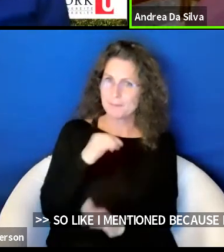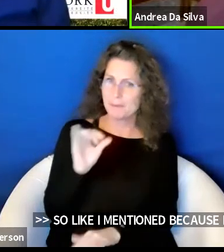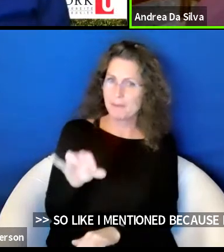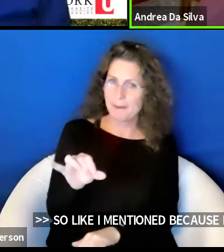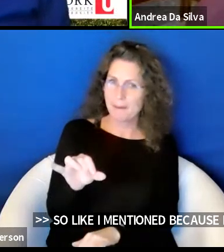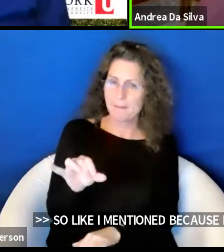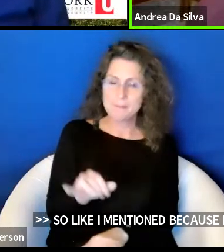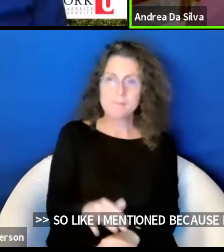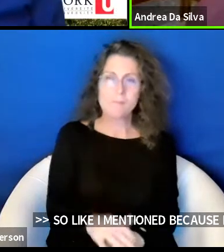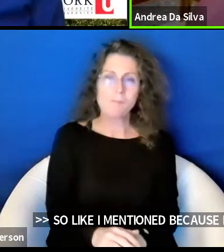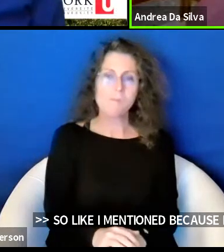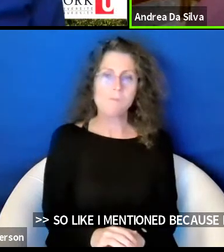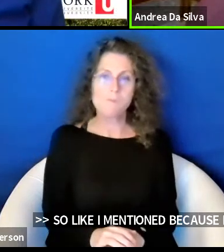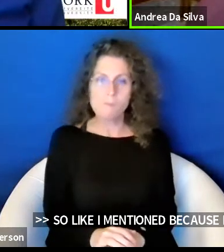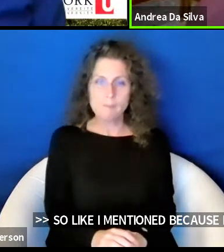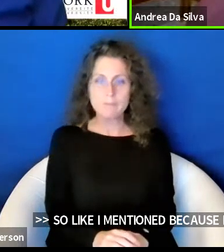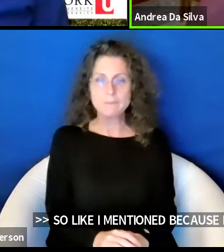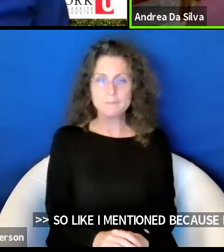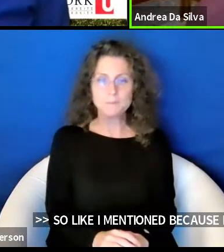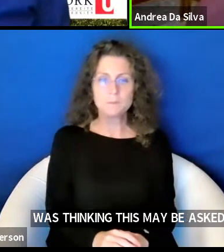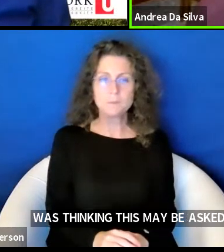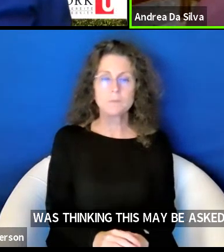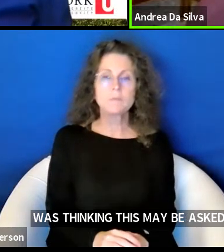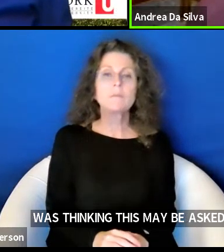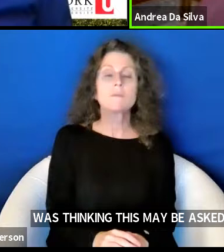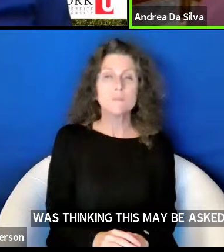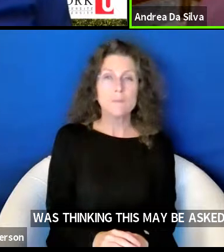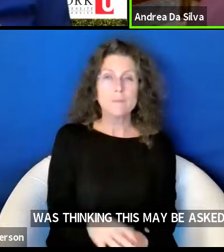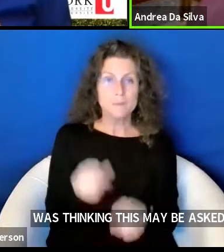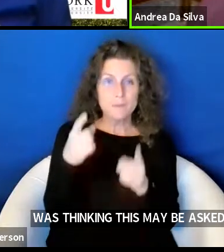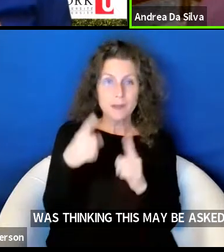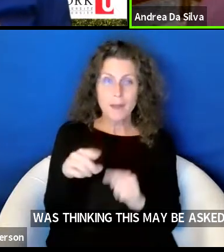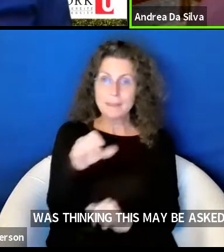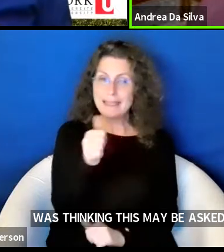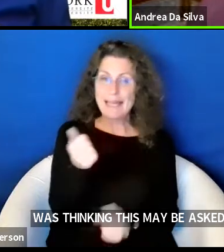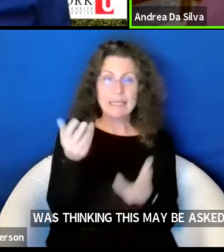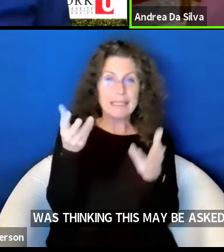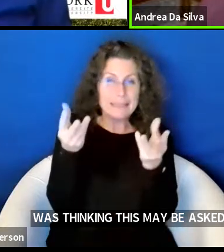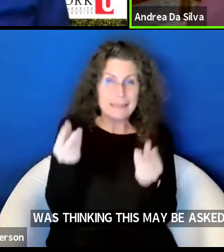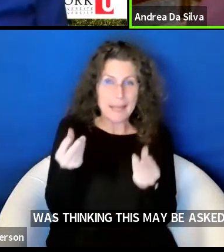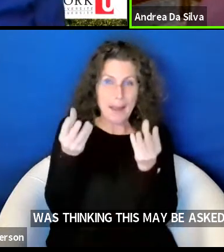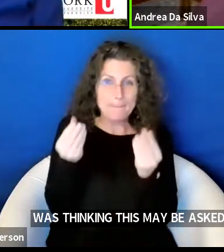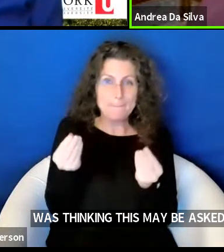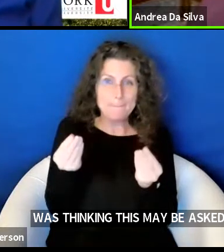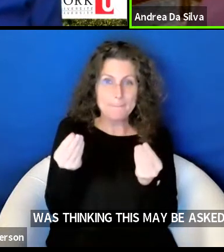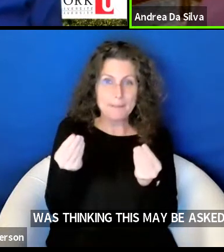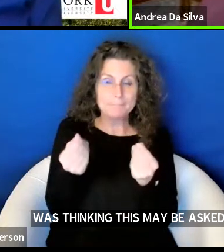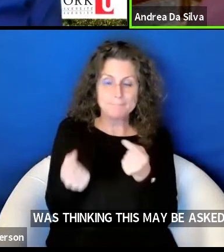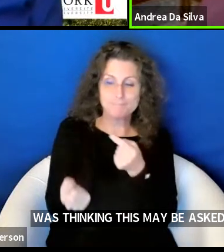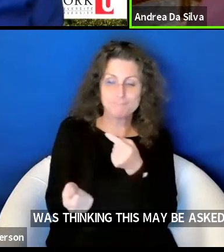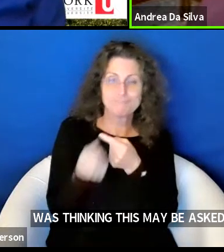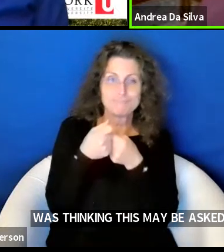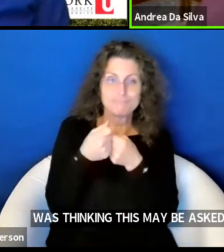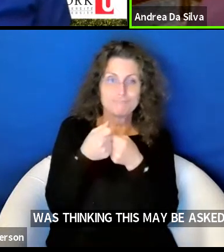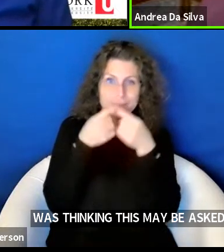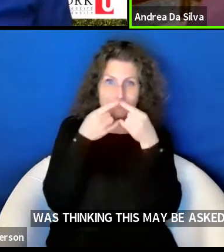basically, if the moist will impact, then it will decrease the effectiveness of the